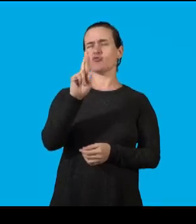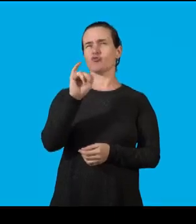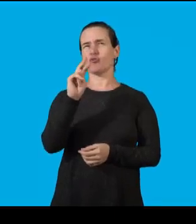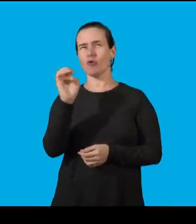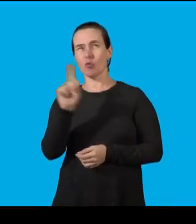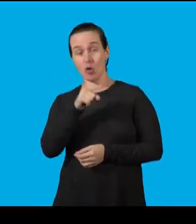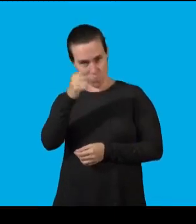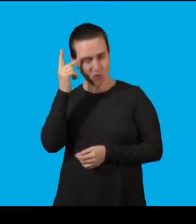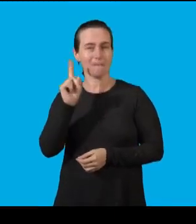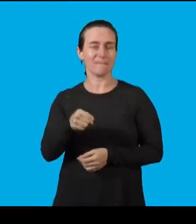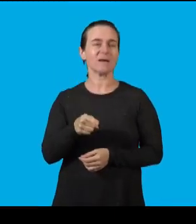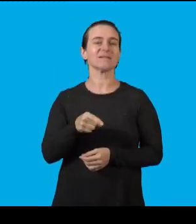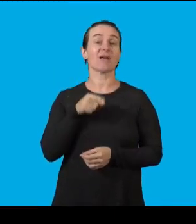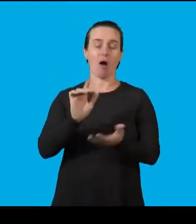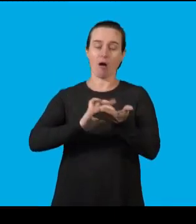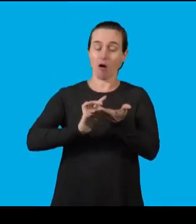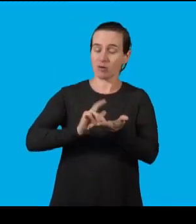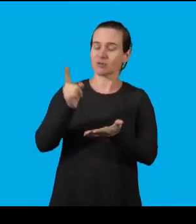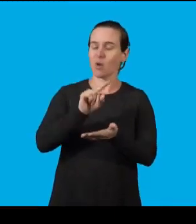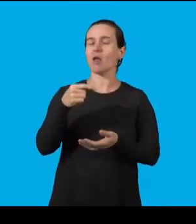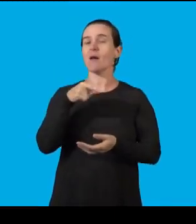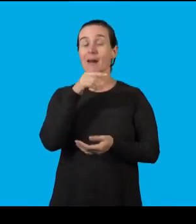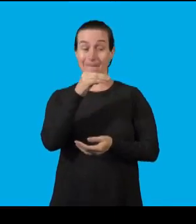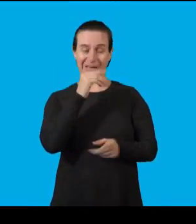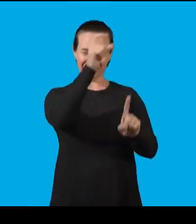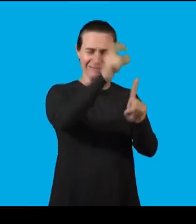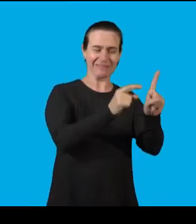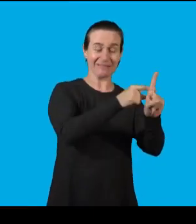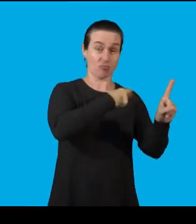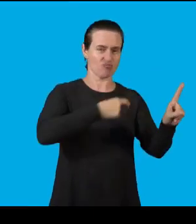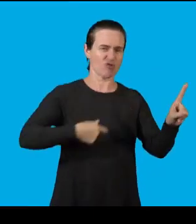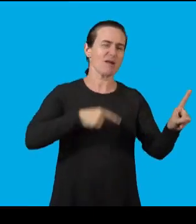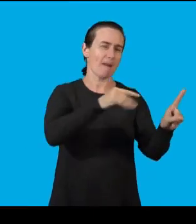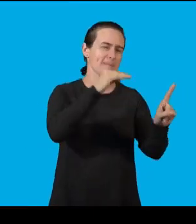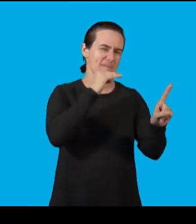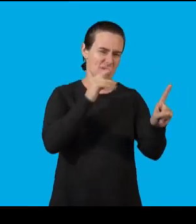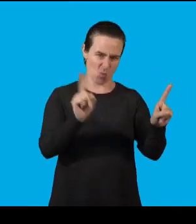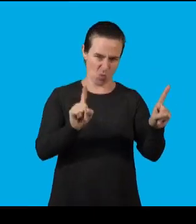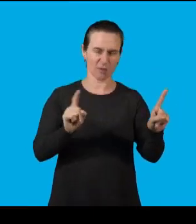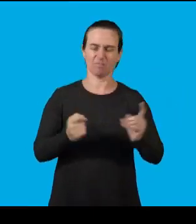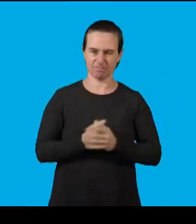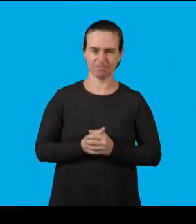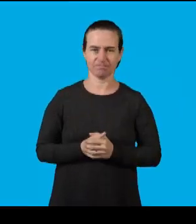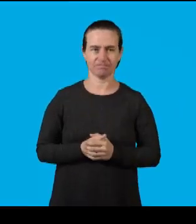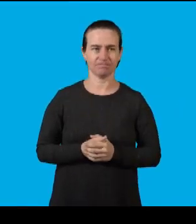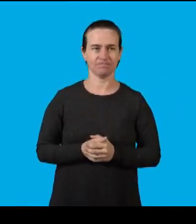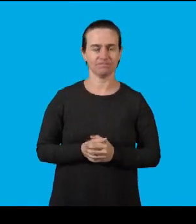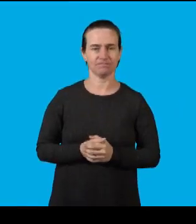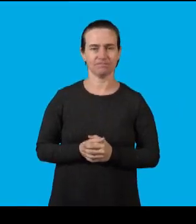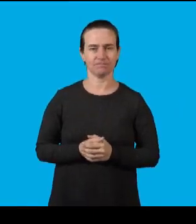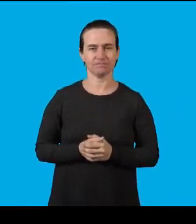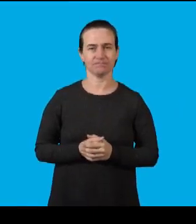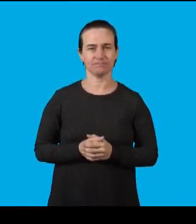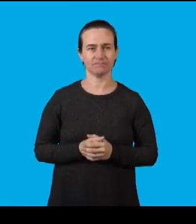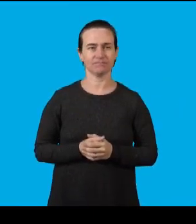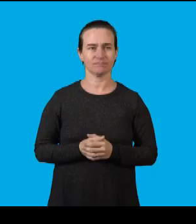was implemented, and then you need to explain what was implied by what he said. So this is what